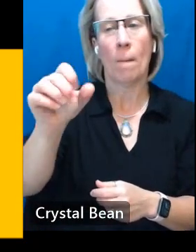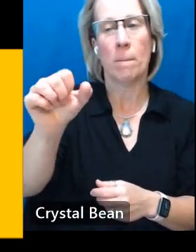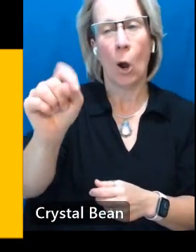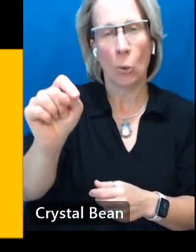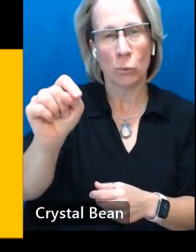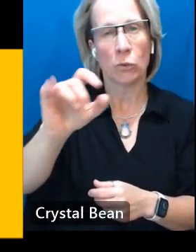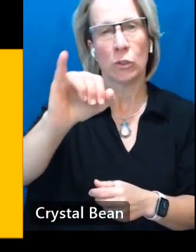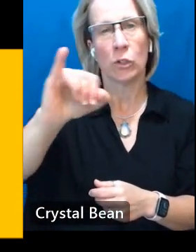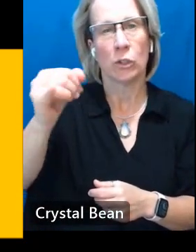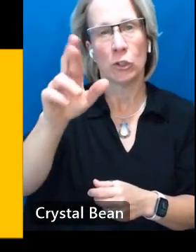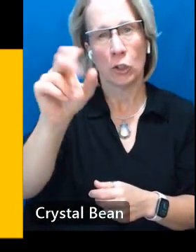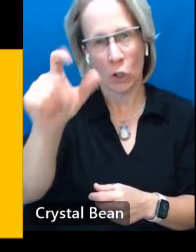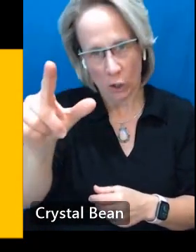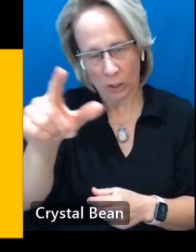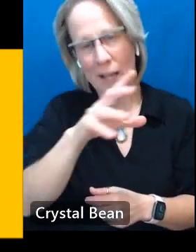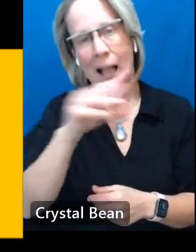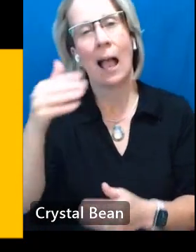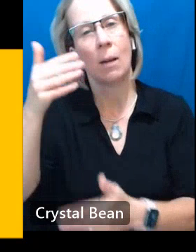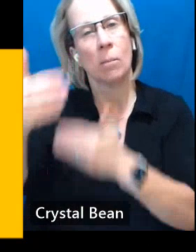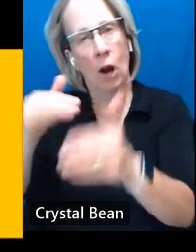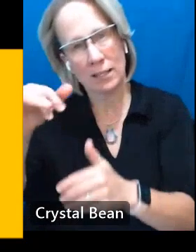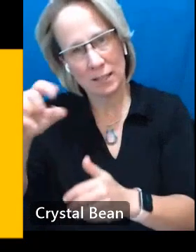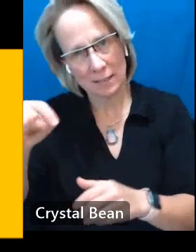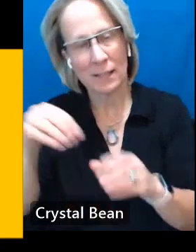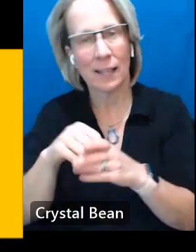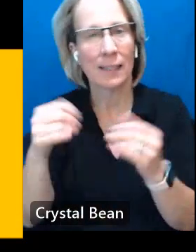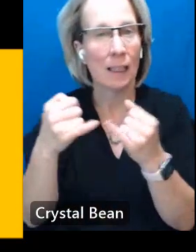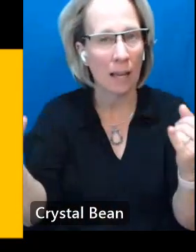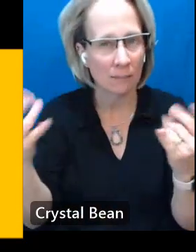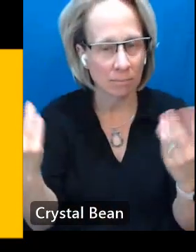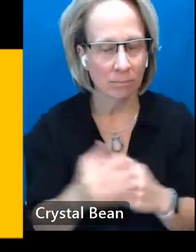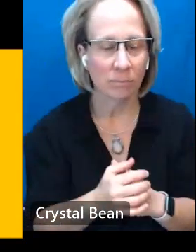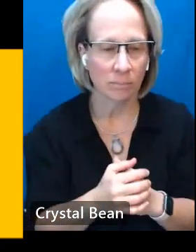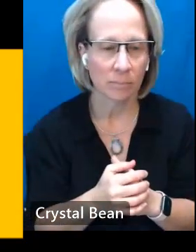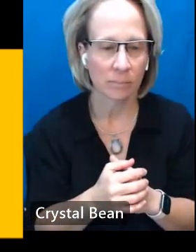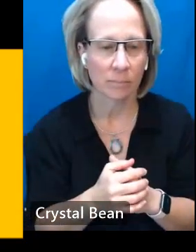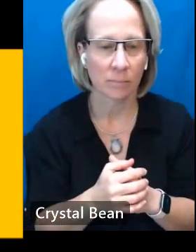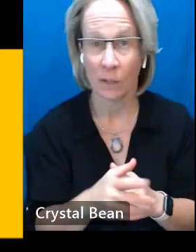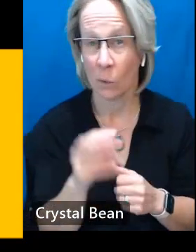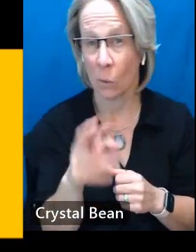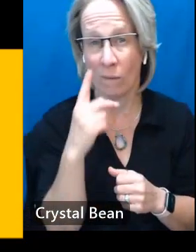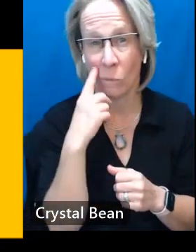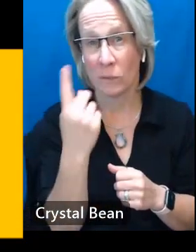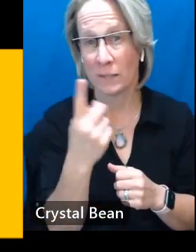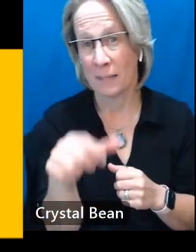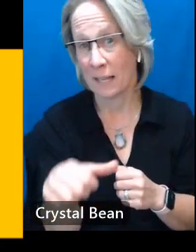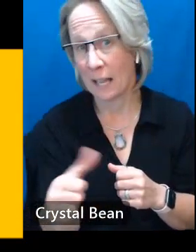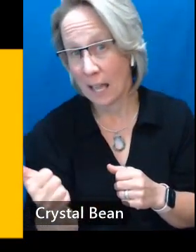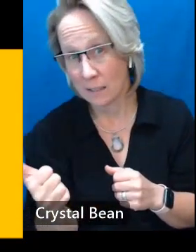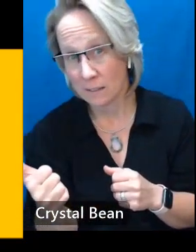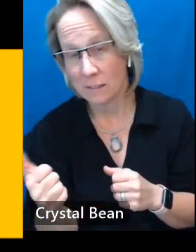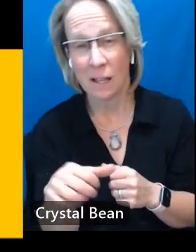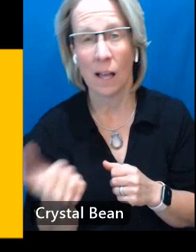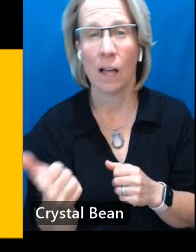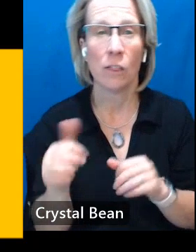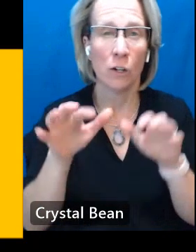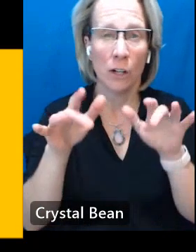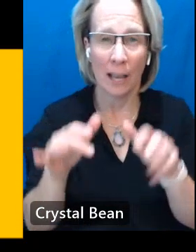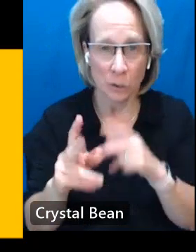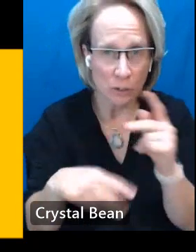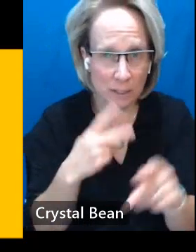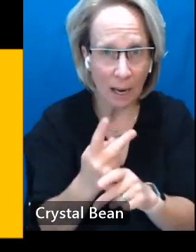and process it in the lines tab. Okay. Or for anything else, any other entry types, when you approve it, it's